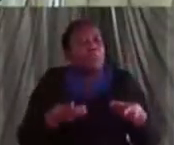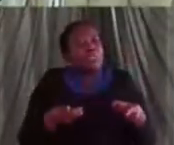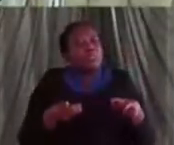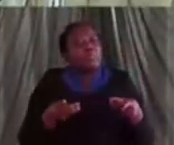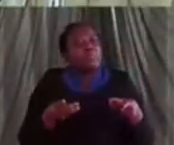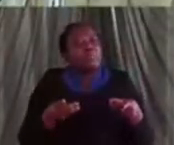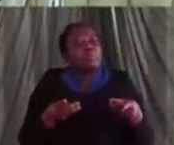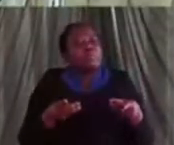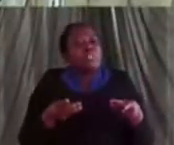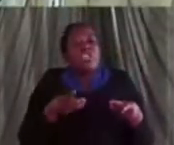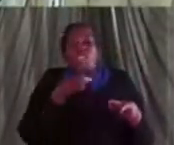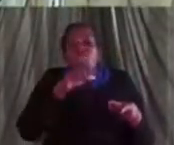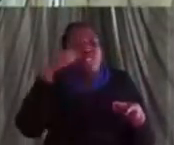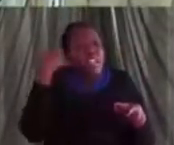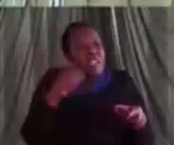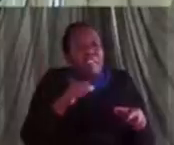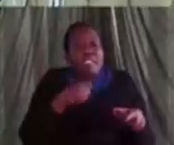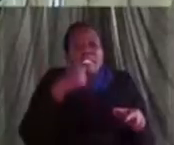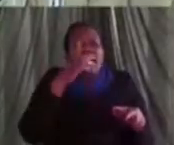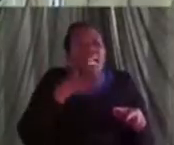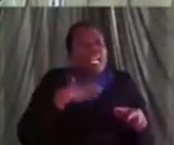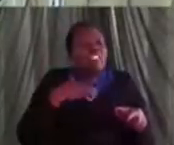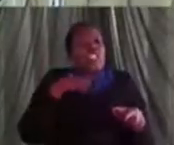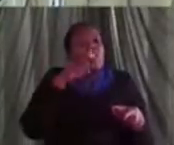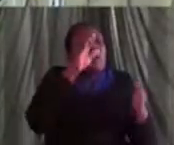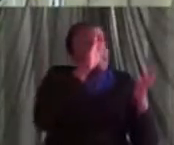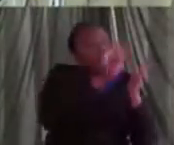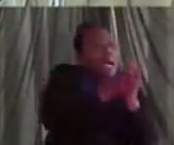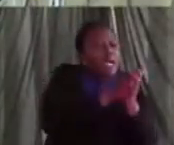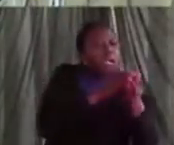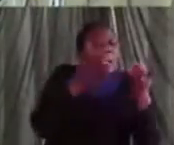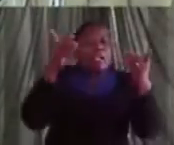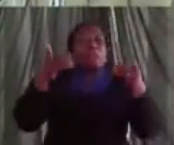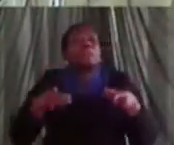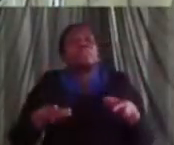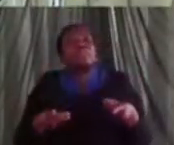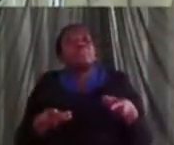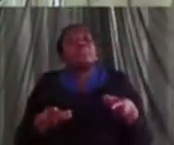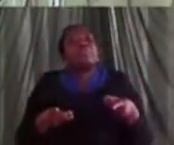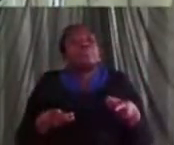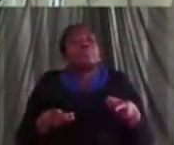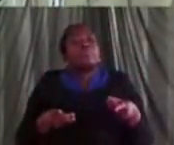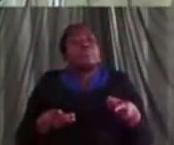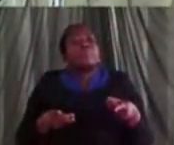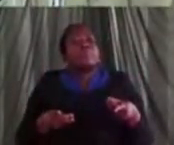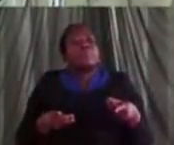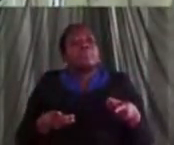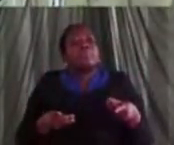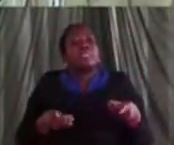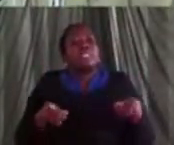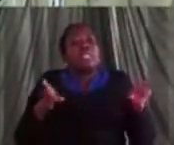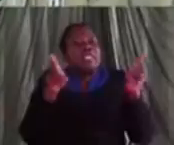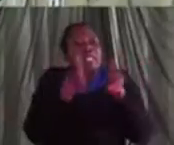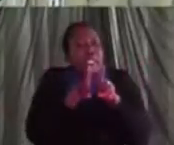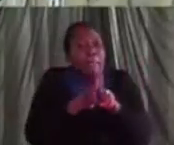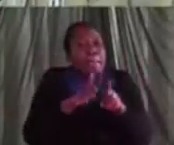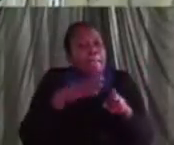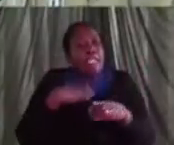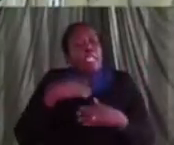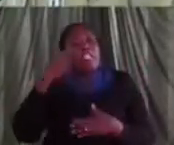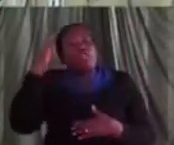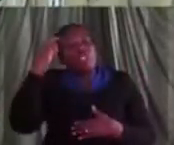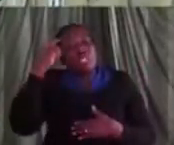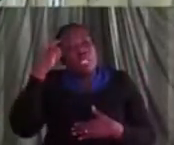Yes. You did not disclose that. Mm-hmm. I also noted that you did